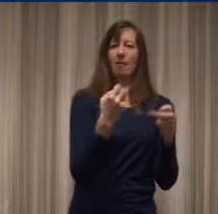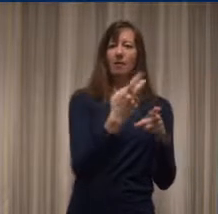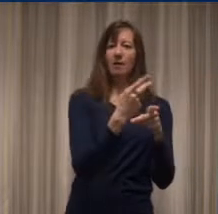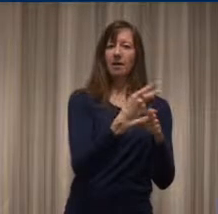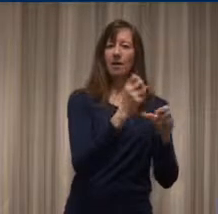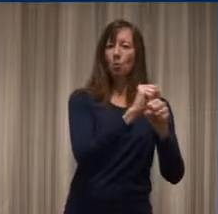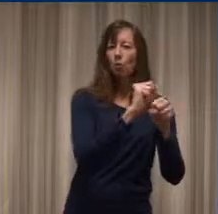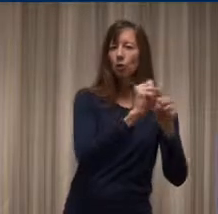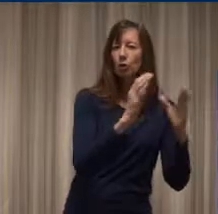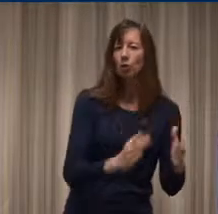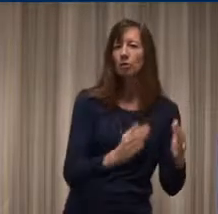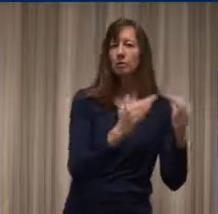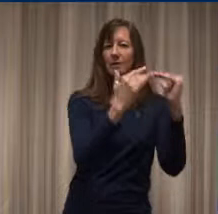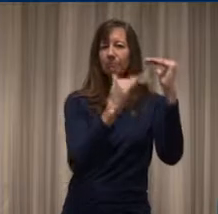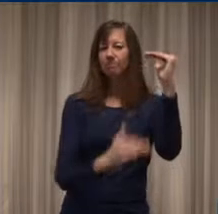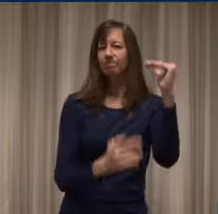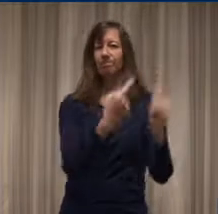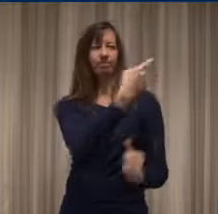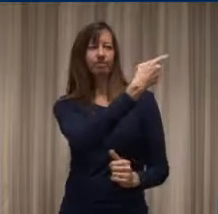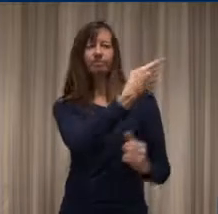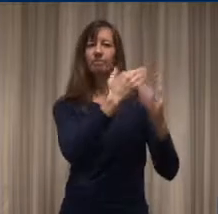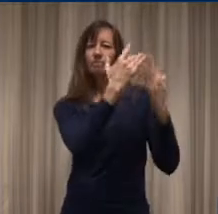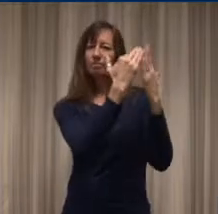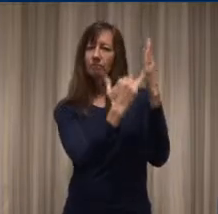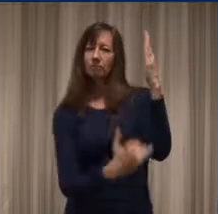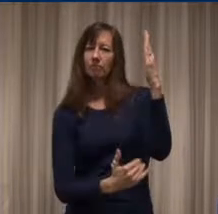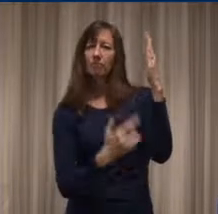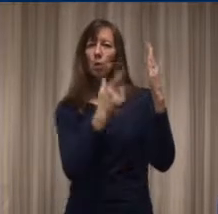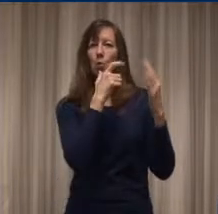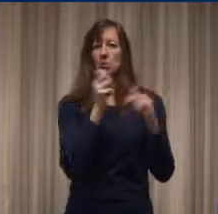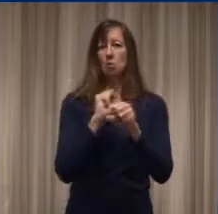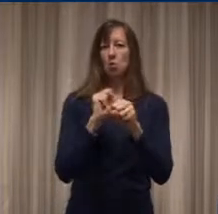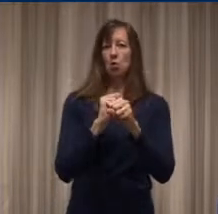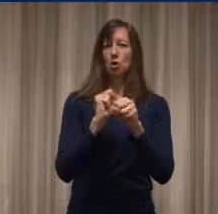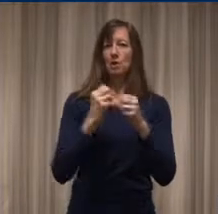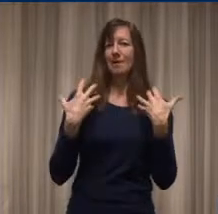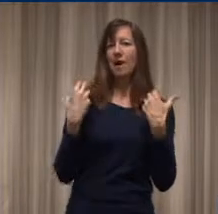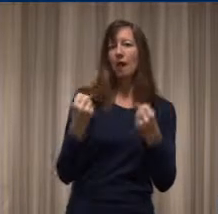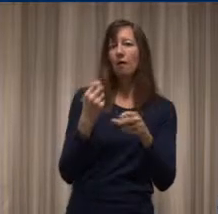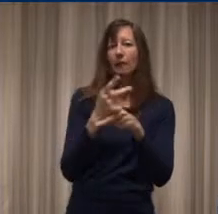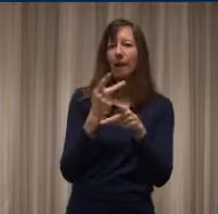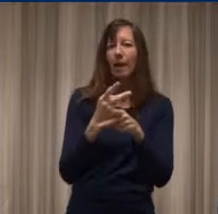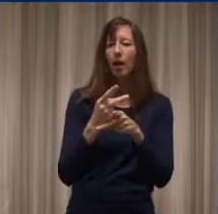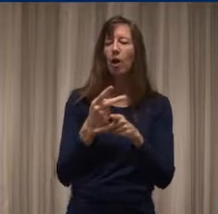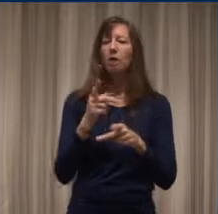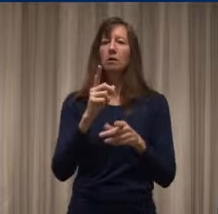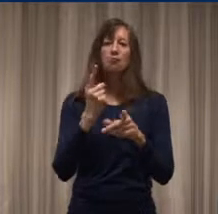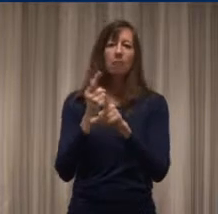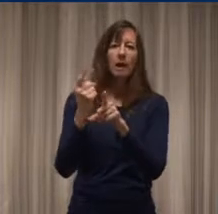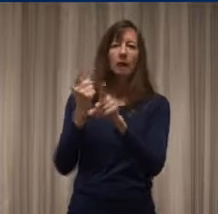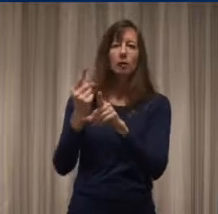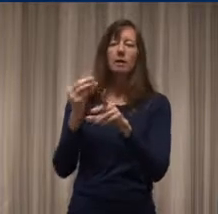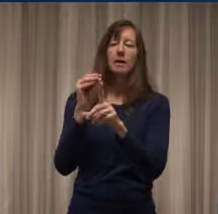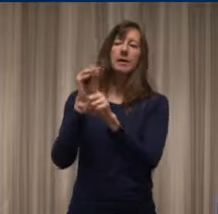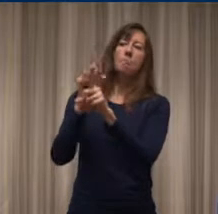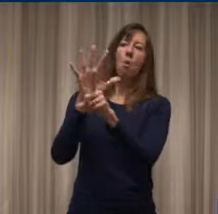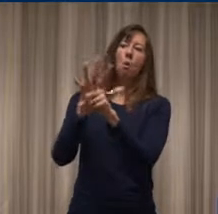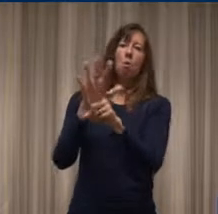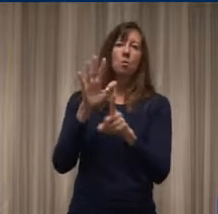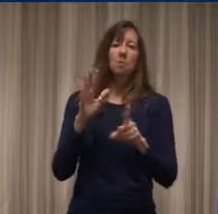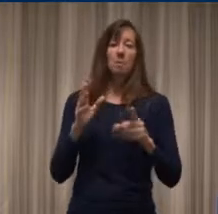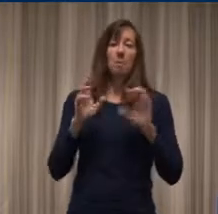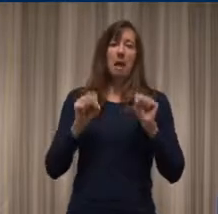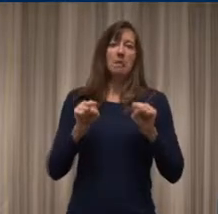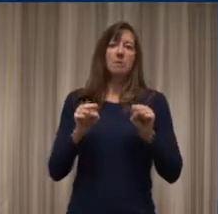there of individuals who are working in our health sector, are regularly exposed to those with COVID and need to get the